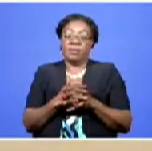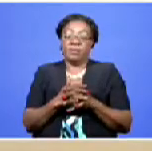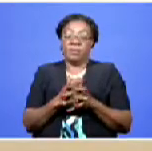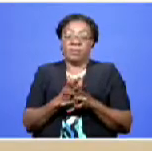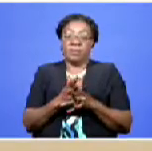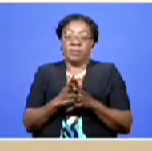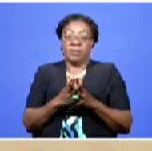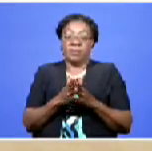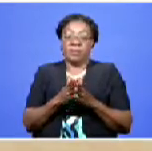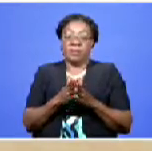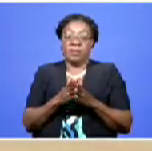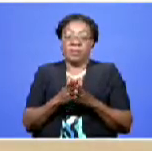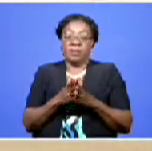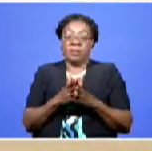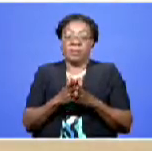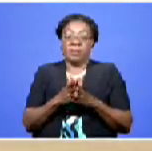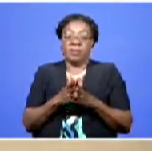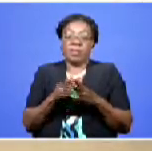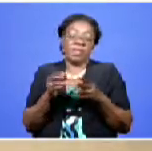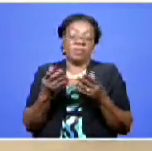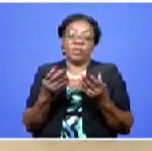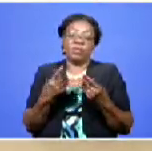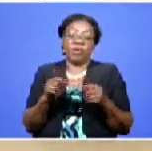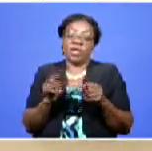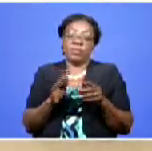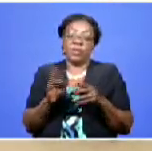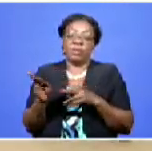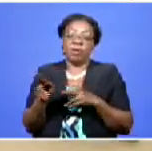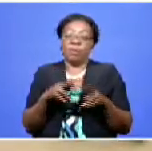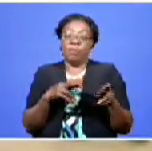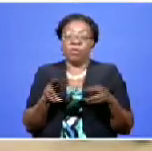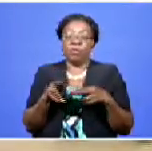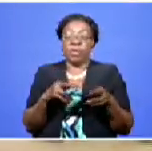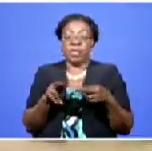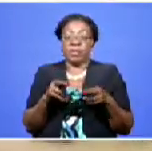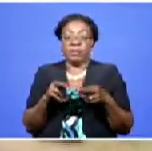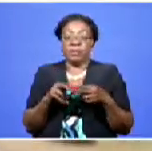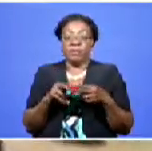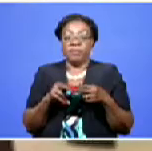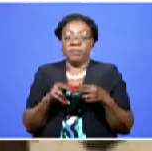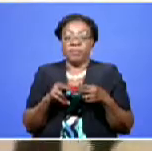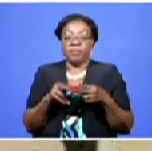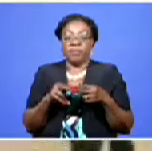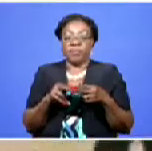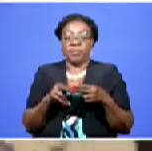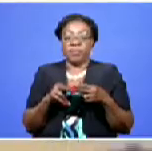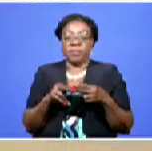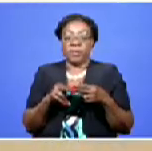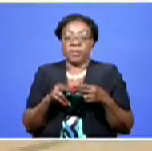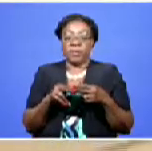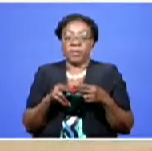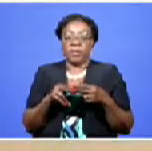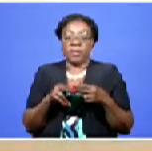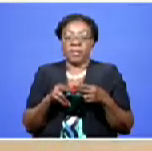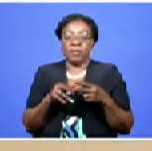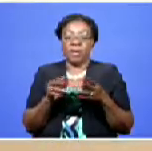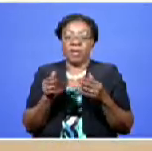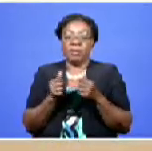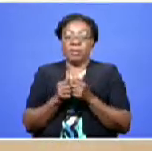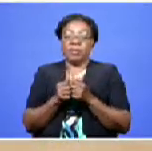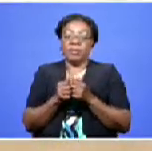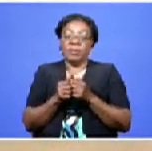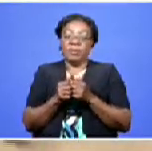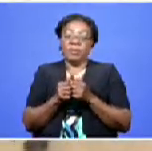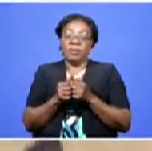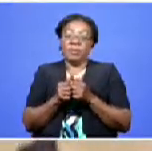No excuses, man. We just got to come out and be ready. And like I said, it happens all the time. We always say we can learn from this and learn from that, but we just got to figure out how to win.